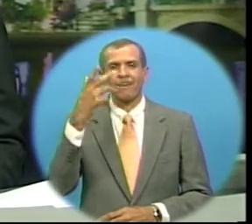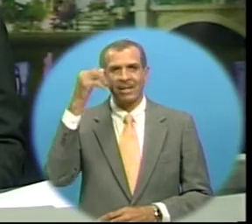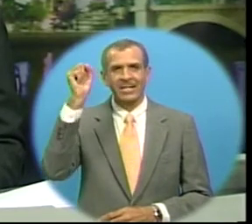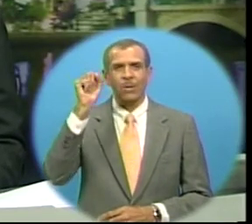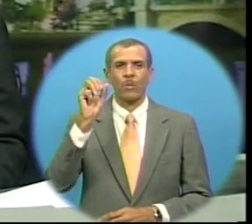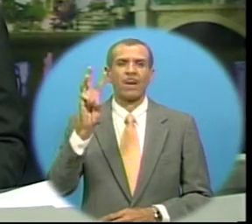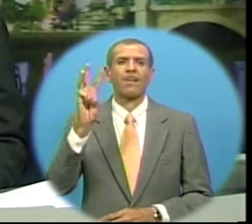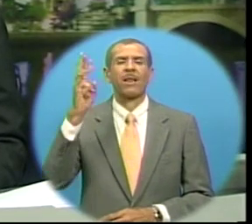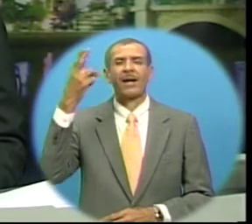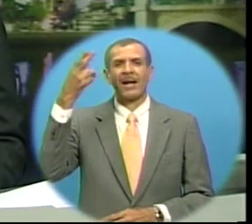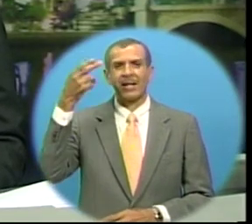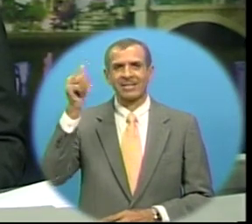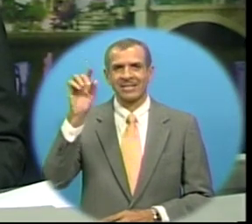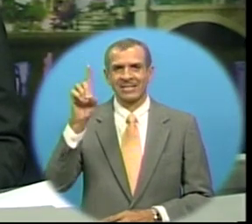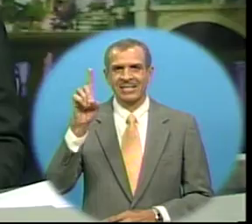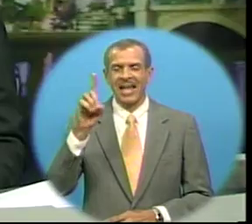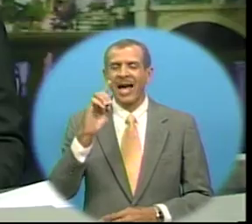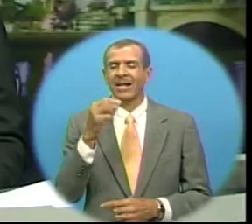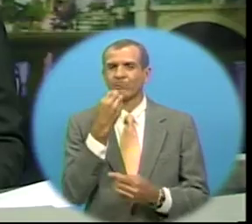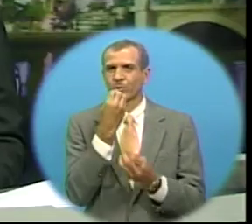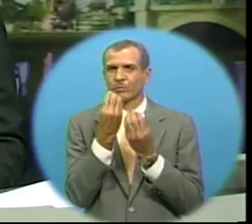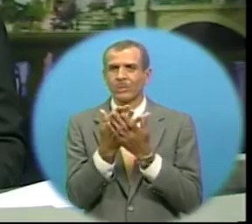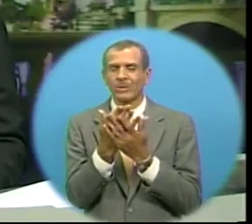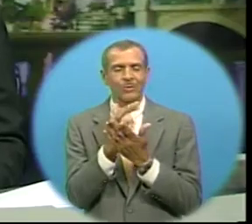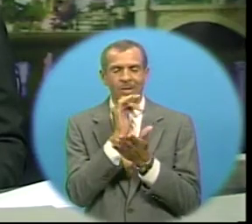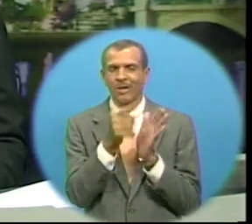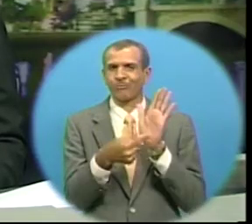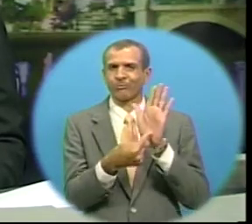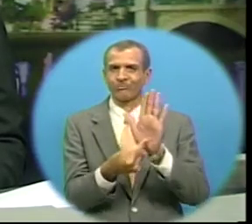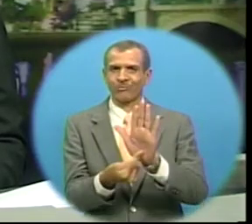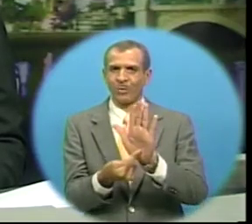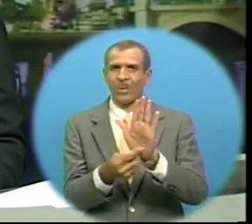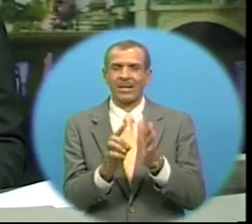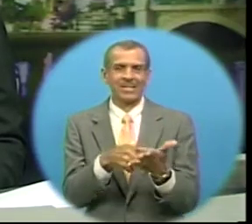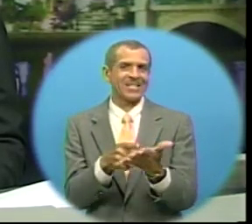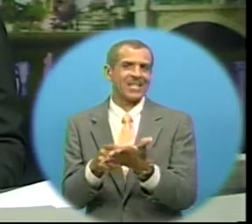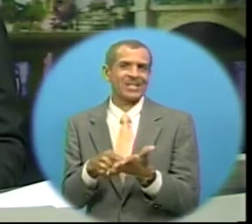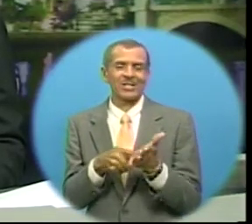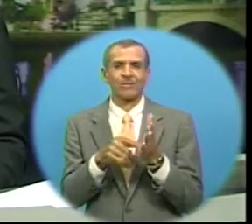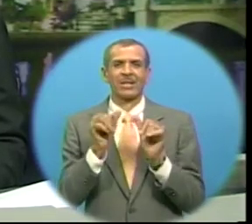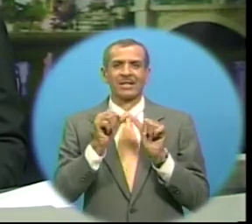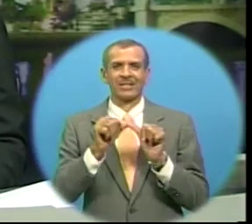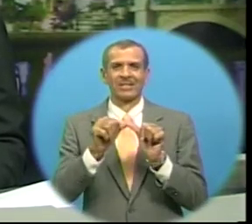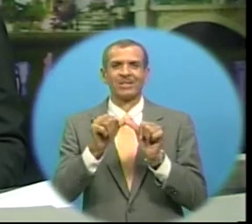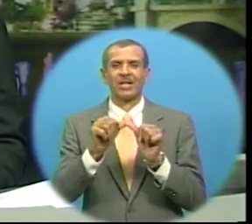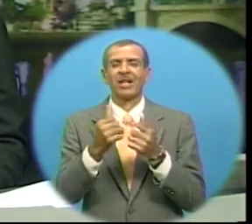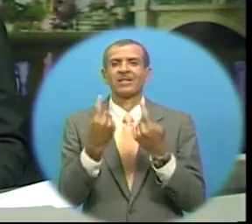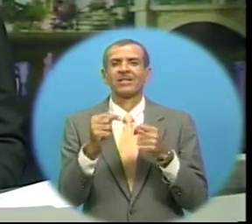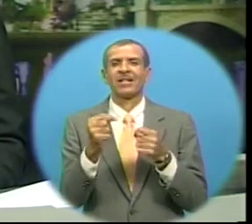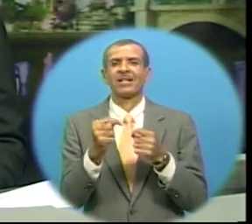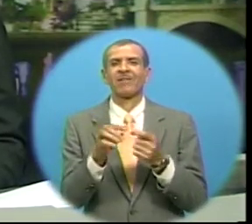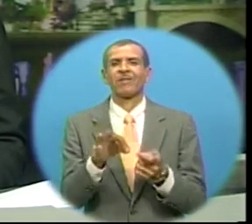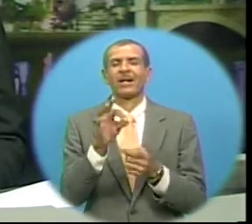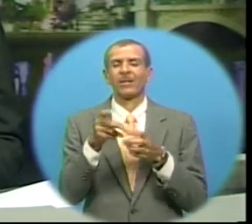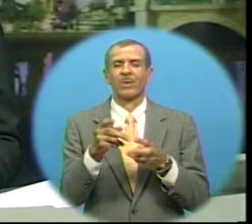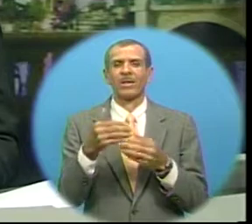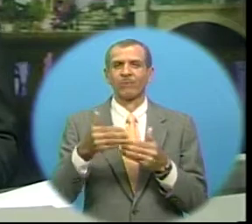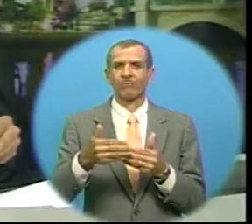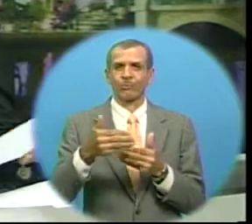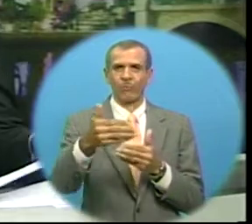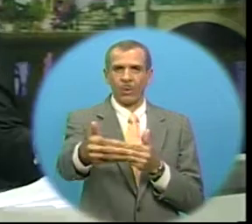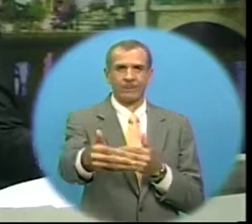Wavell Hines. Now, specific details were not revealed, but discussions are set to continue in an effort to find a way forward.